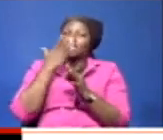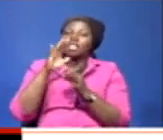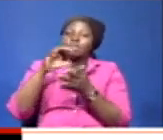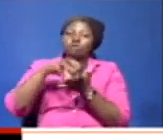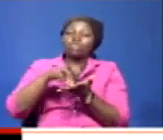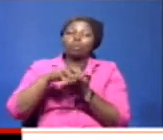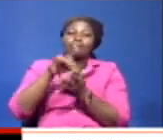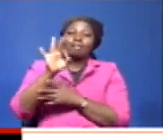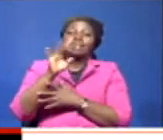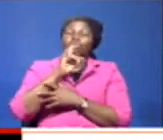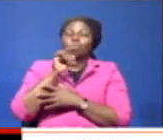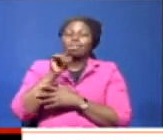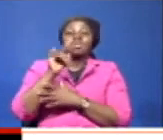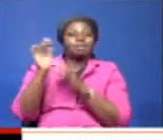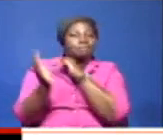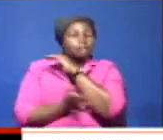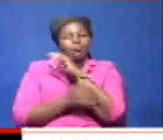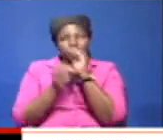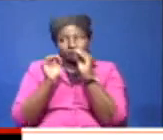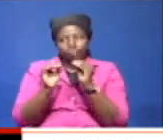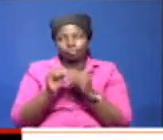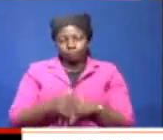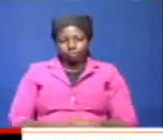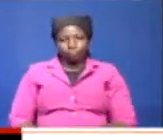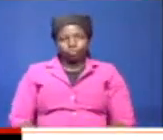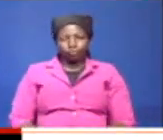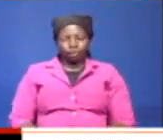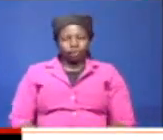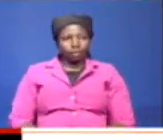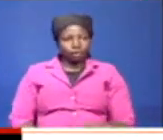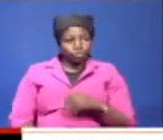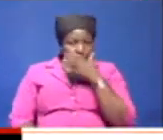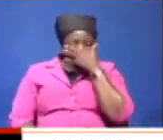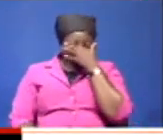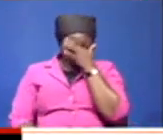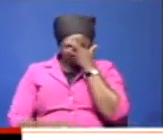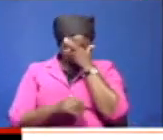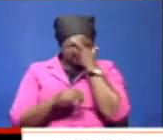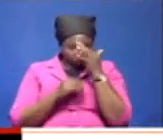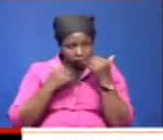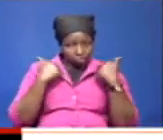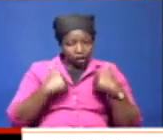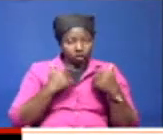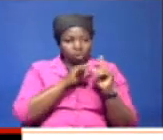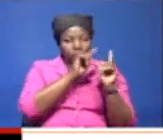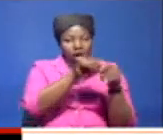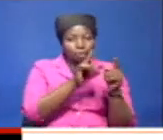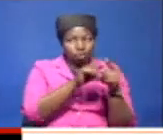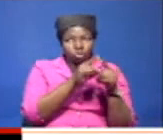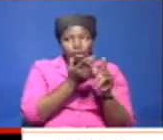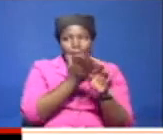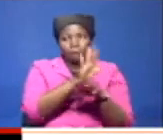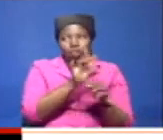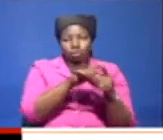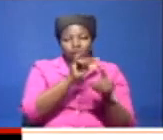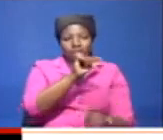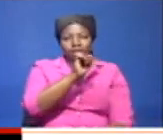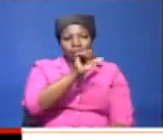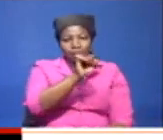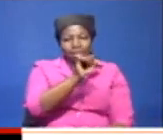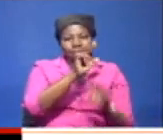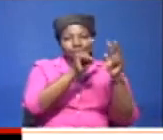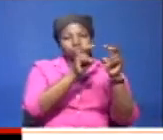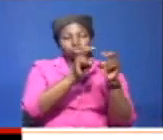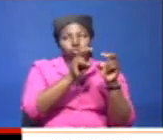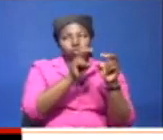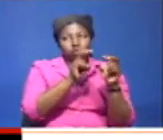bad outing for them. Not a bad outing for him. Actually, I'll be coming back to the Gus Greensmith issue, and this is about the marshals and how,